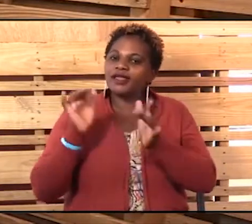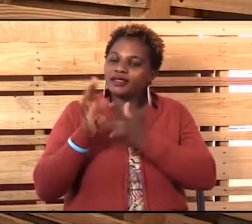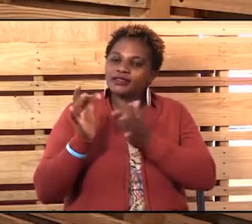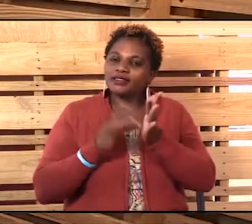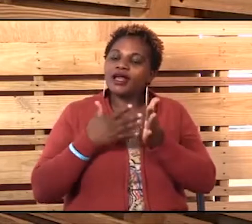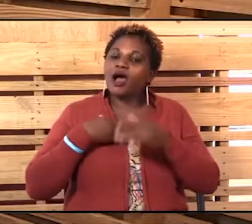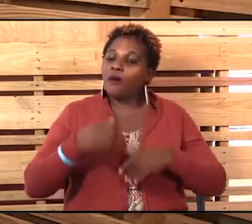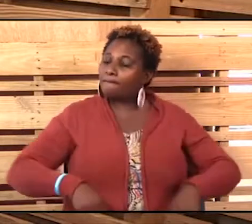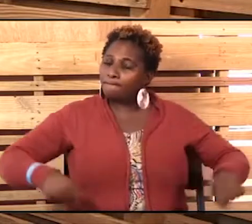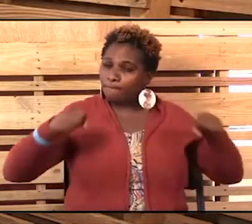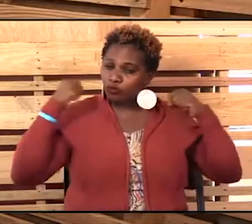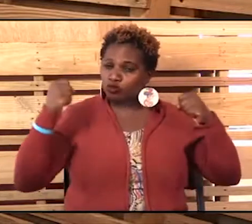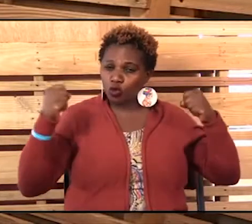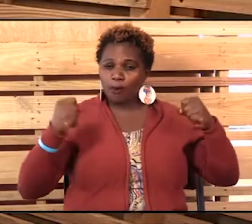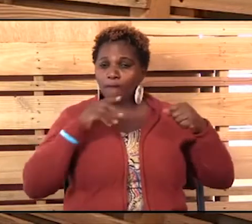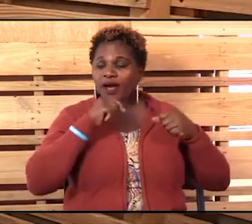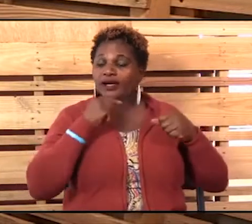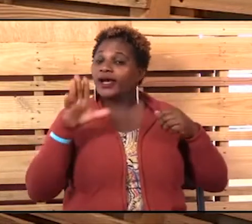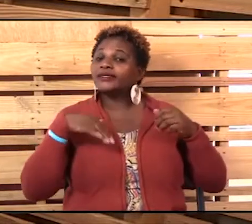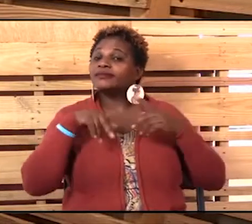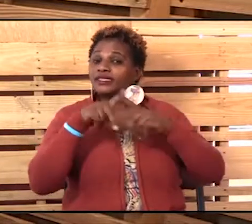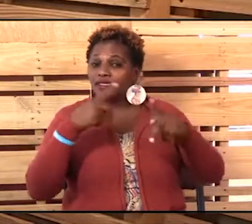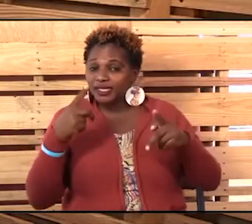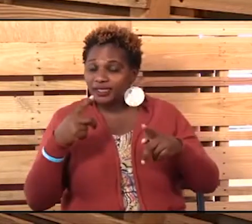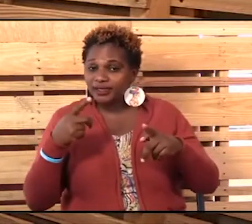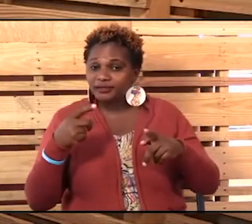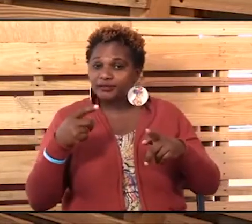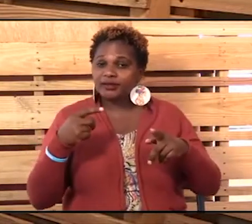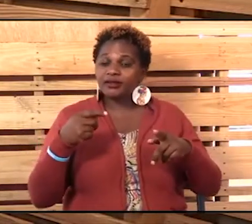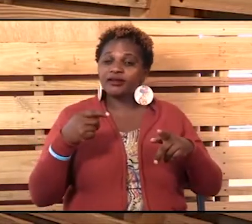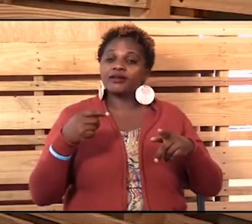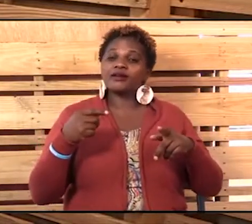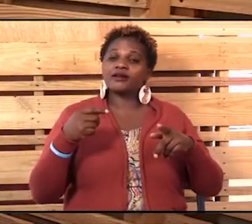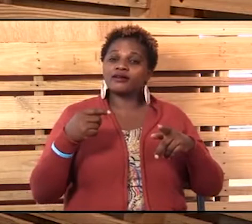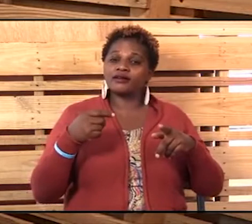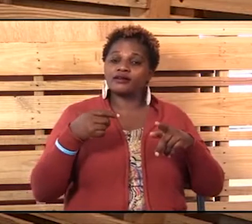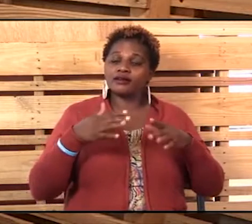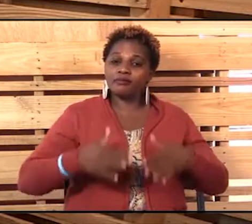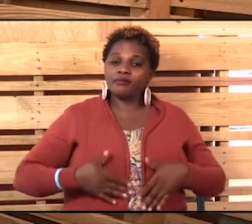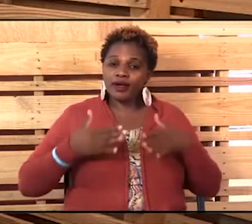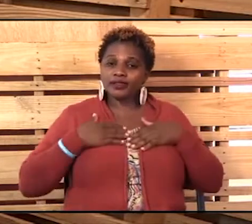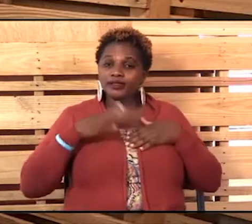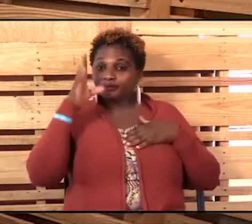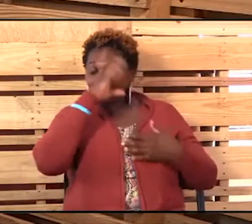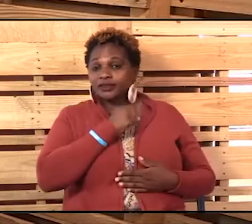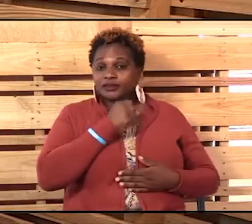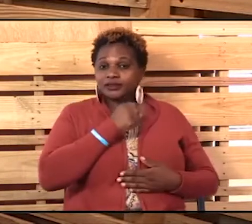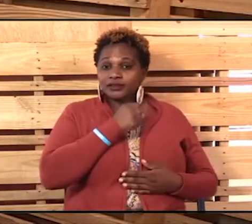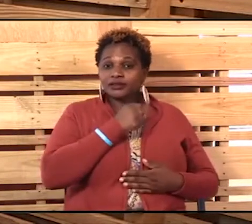Jesus, our superhero, had actually been killed and he had his body was actually